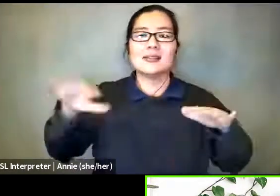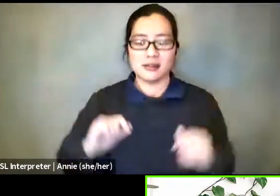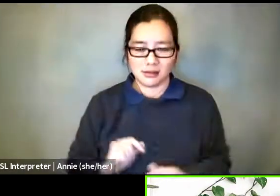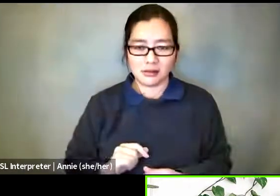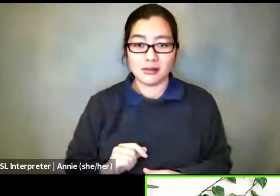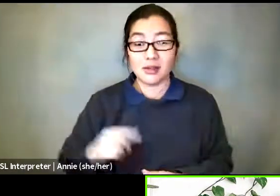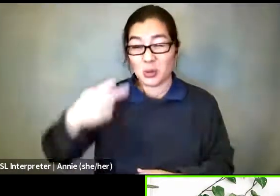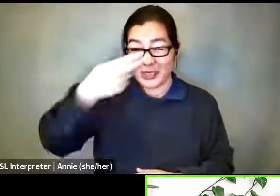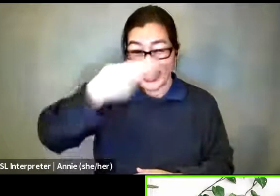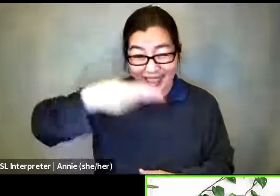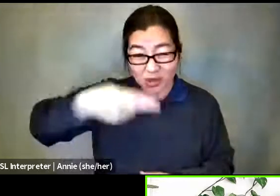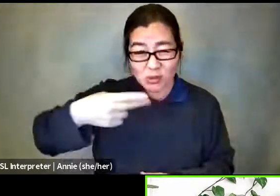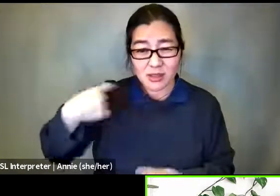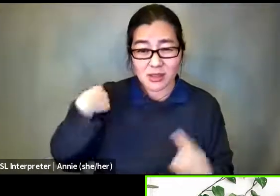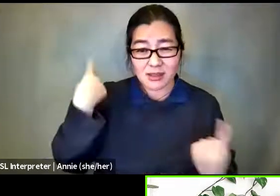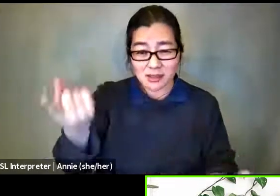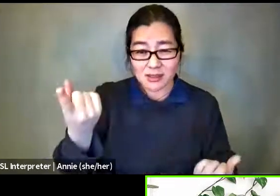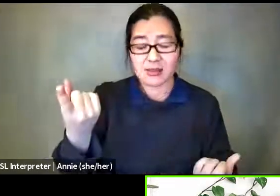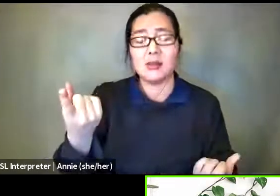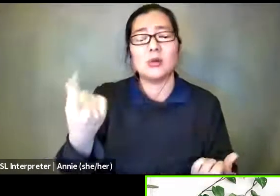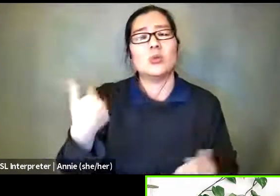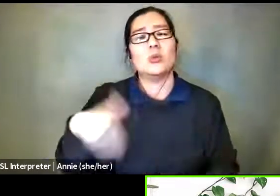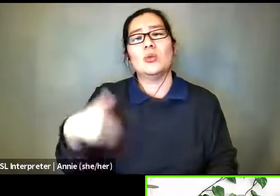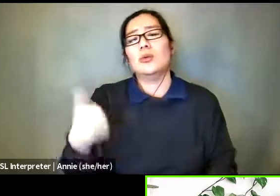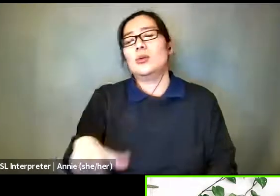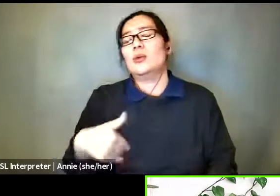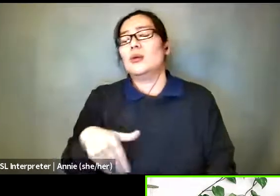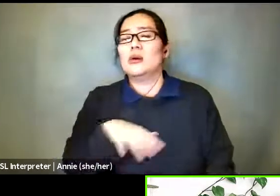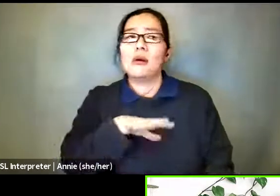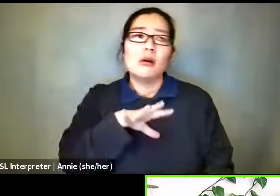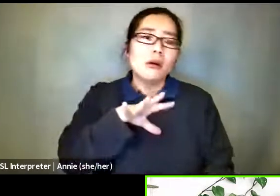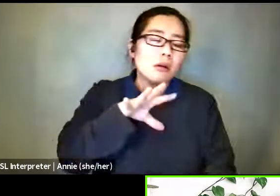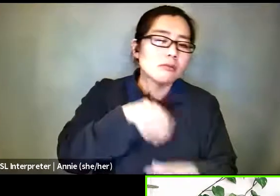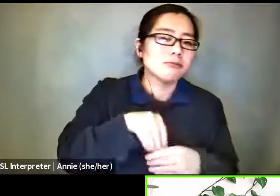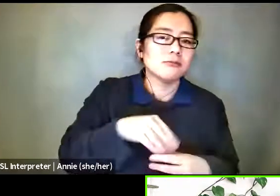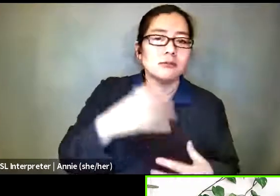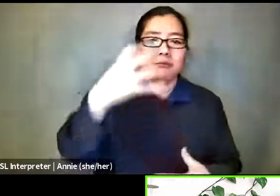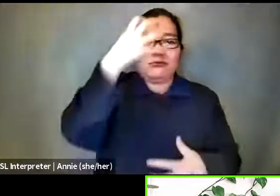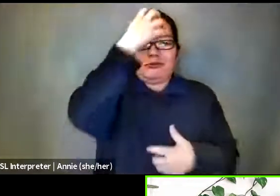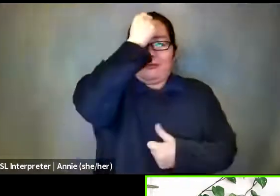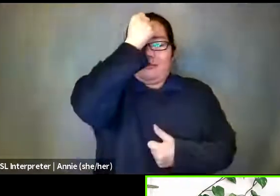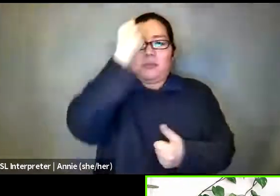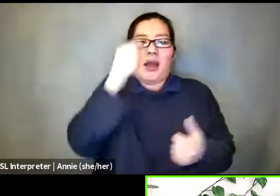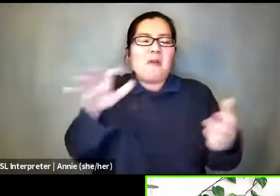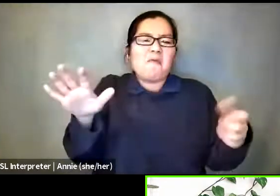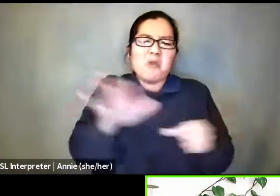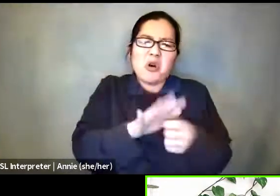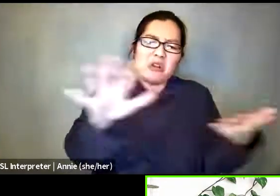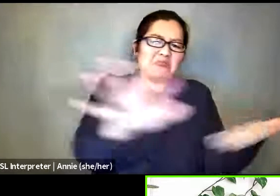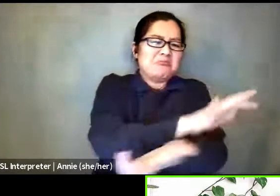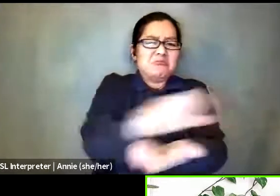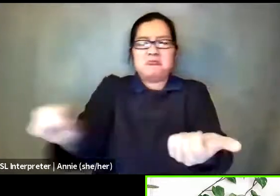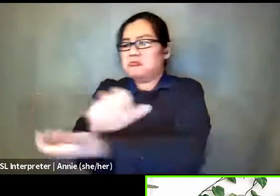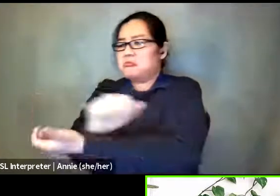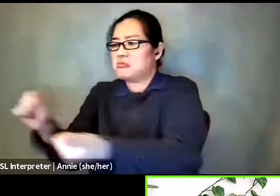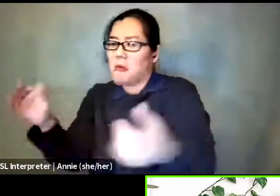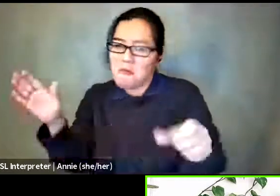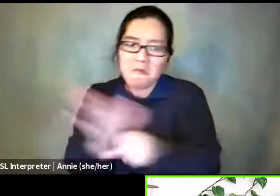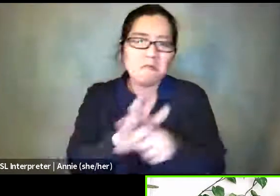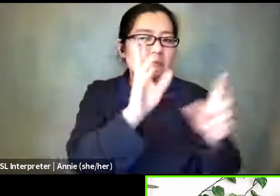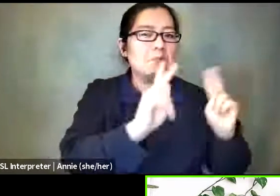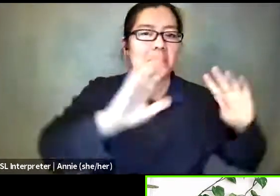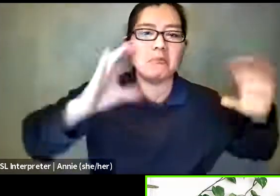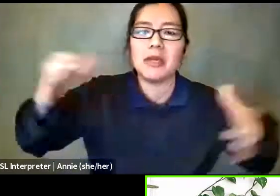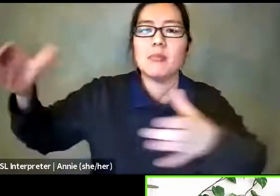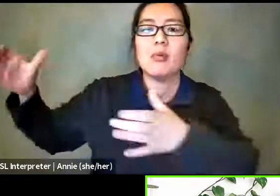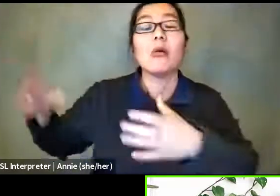histories, as I said, involve colonization and genocide of Native and Indigenous peoples here, but they also involve human